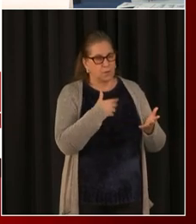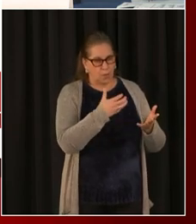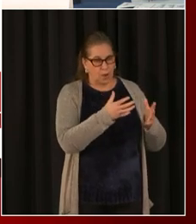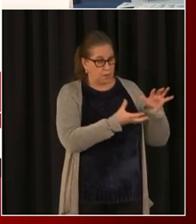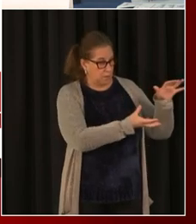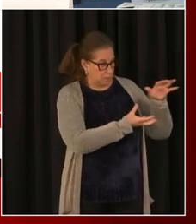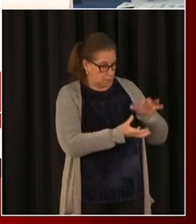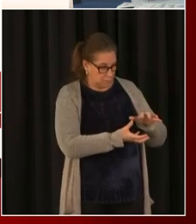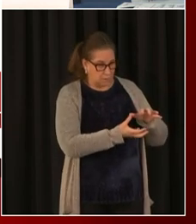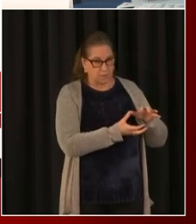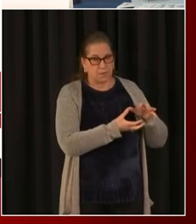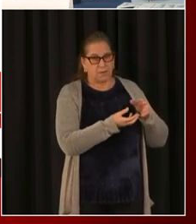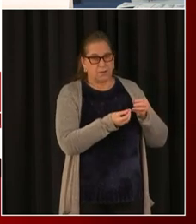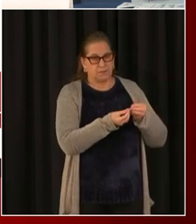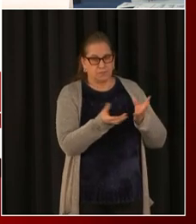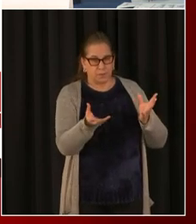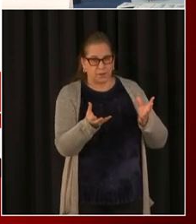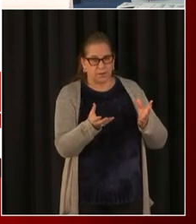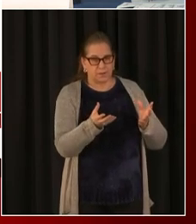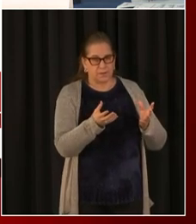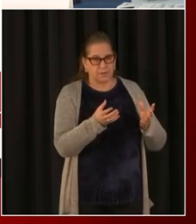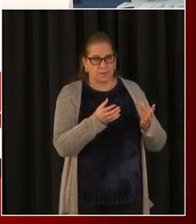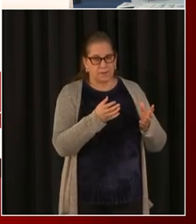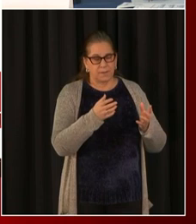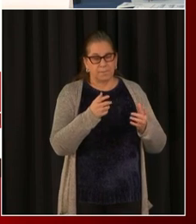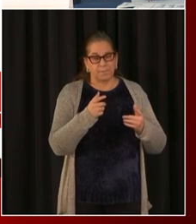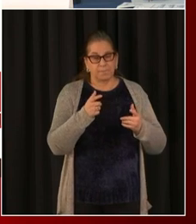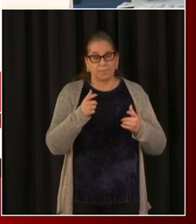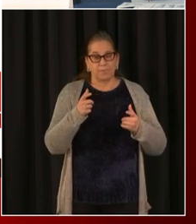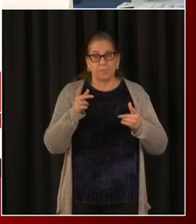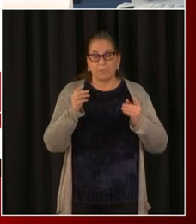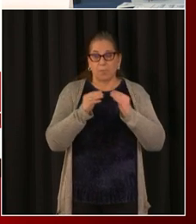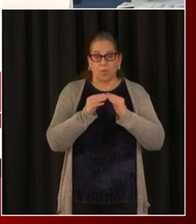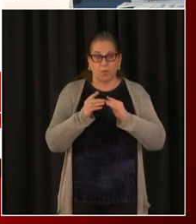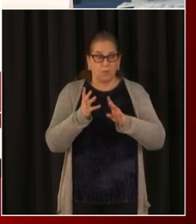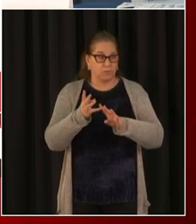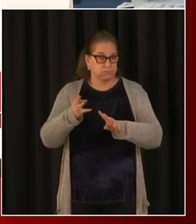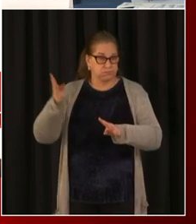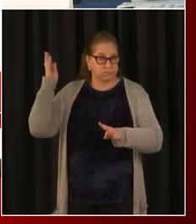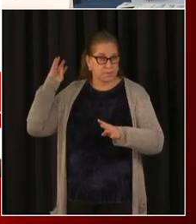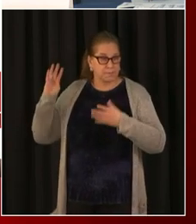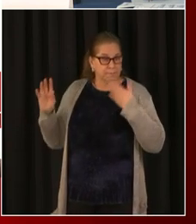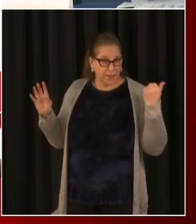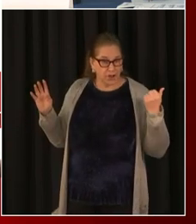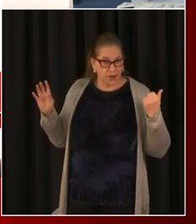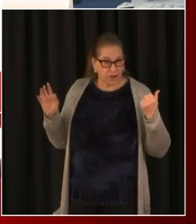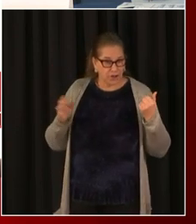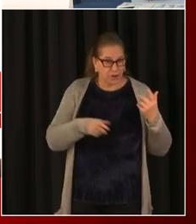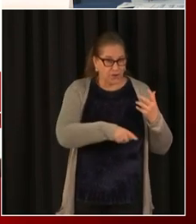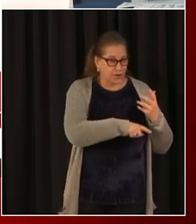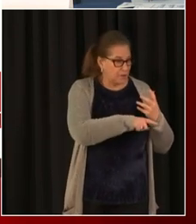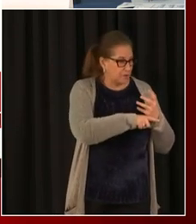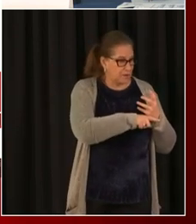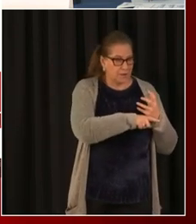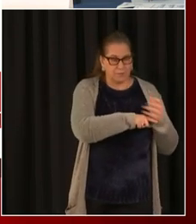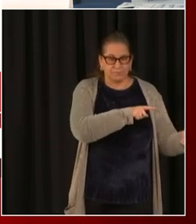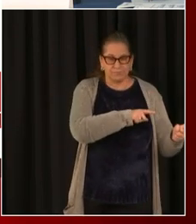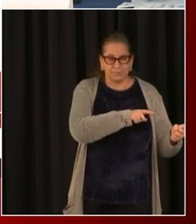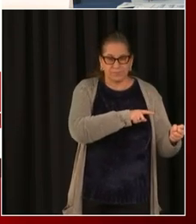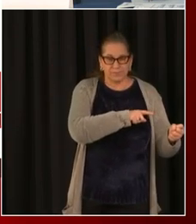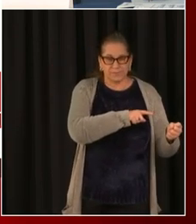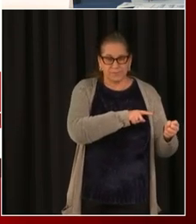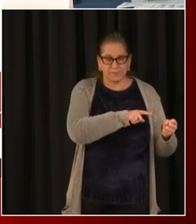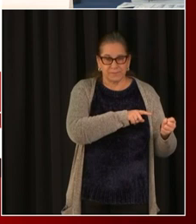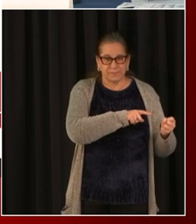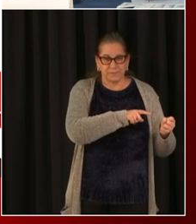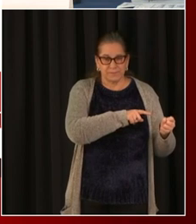for people who don't have appointments to come and then be disappointed when they are not served after waiting for hours. We do